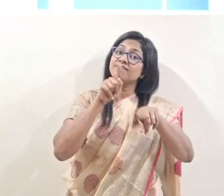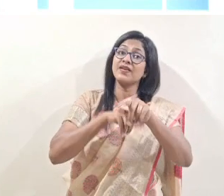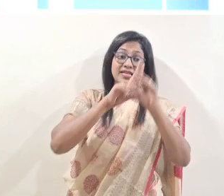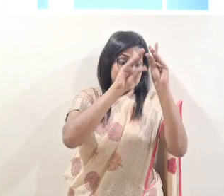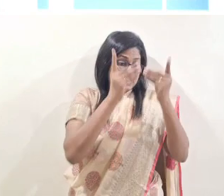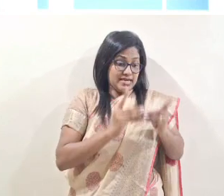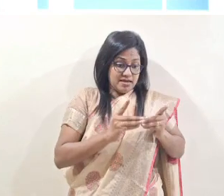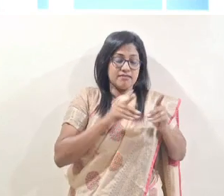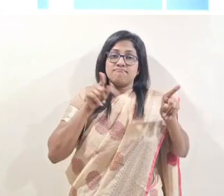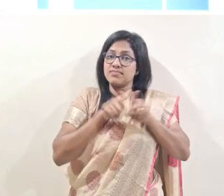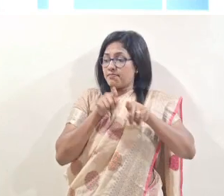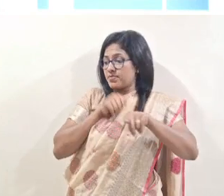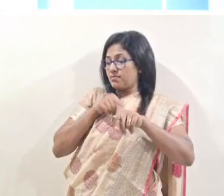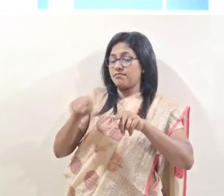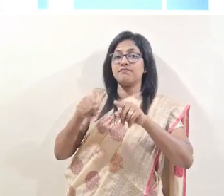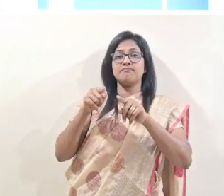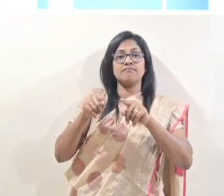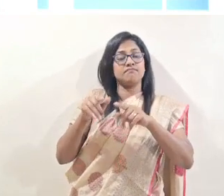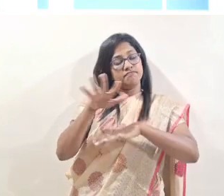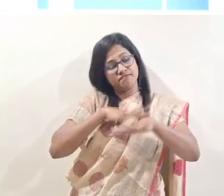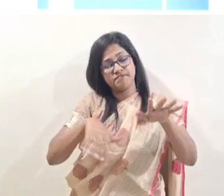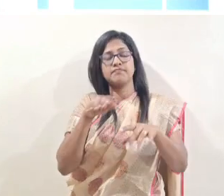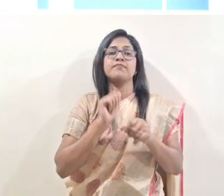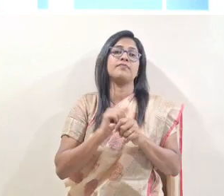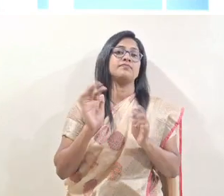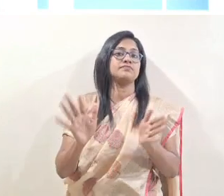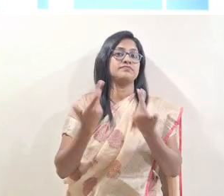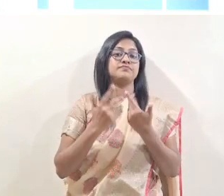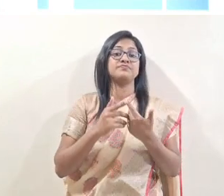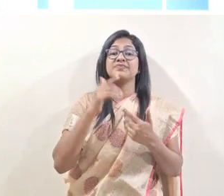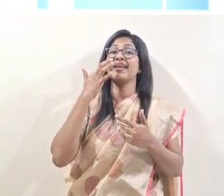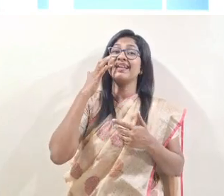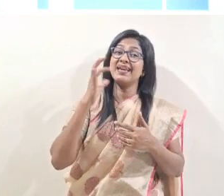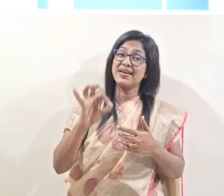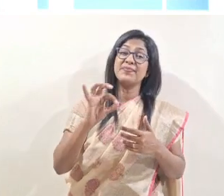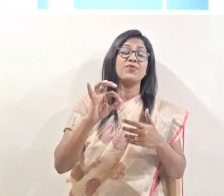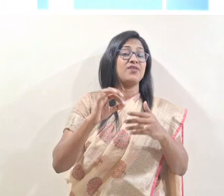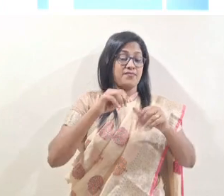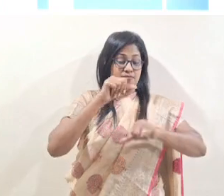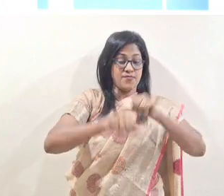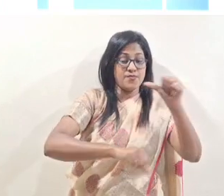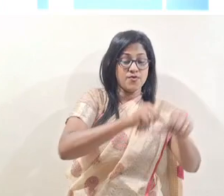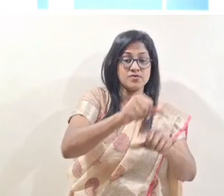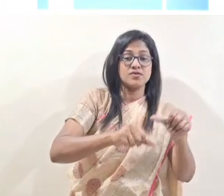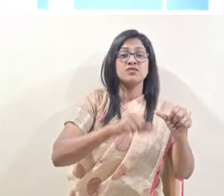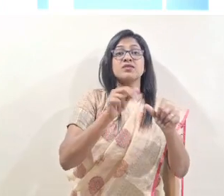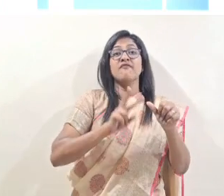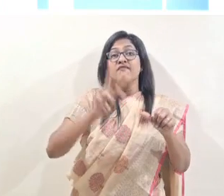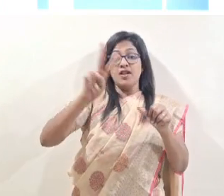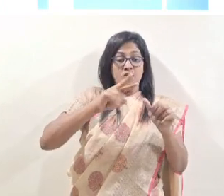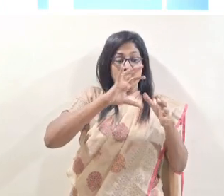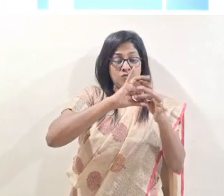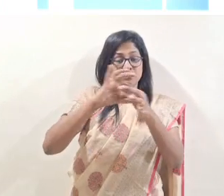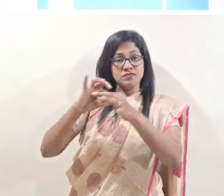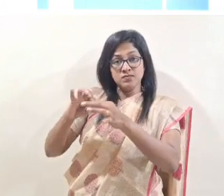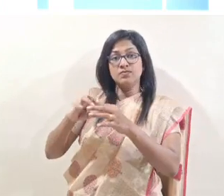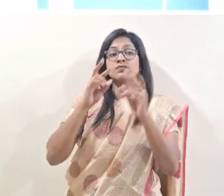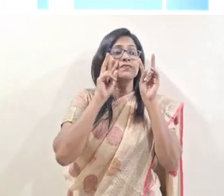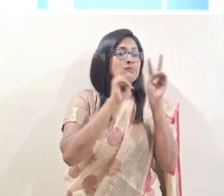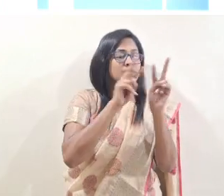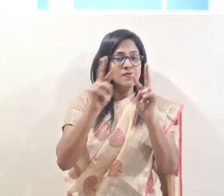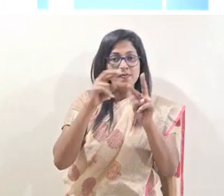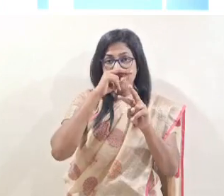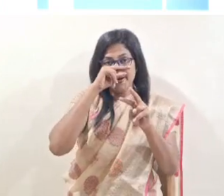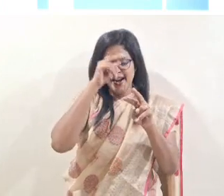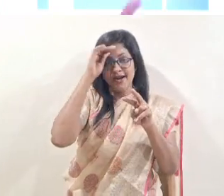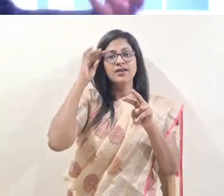what one has to do it. And all the key processes along the entire value chain has to be seen. The systems